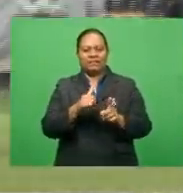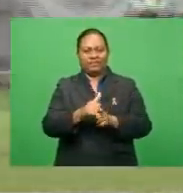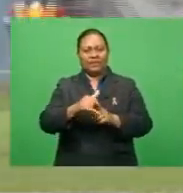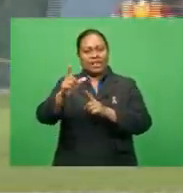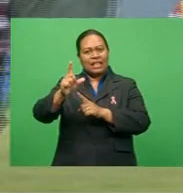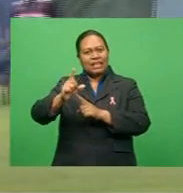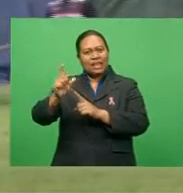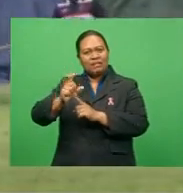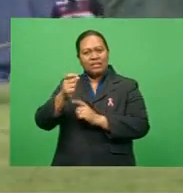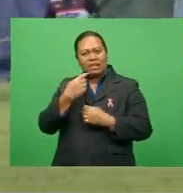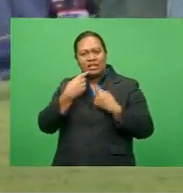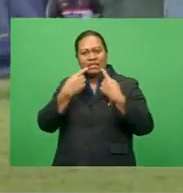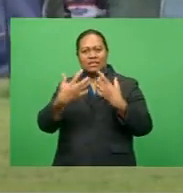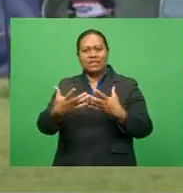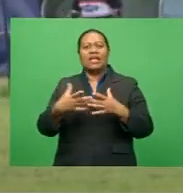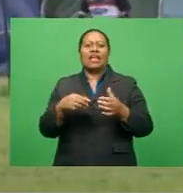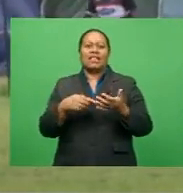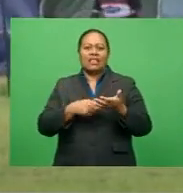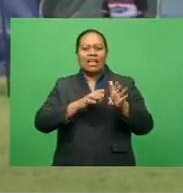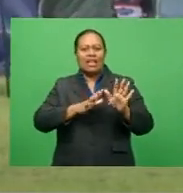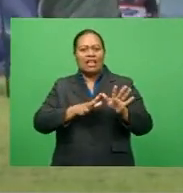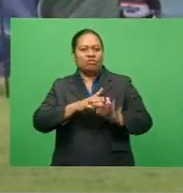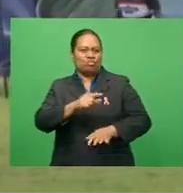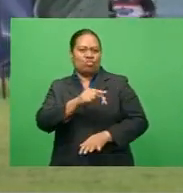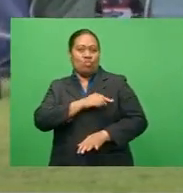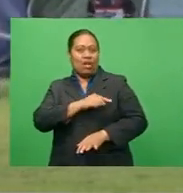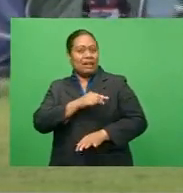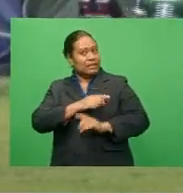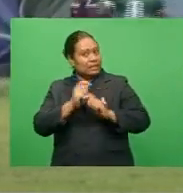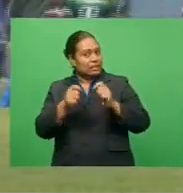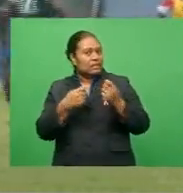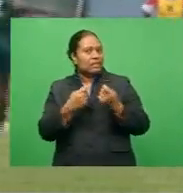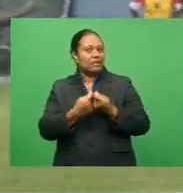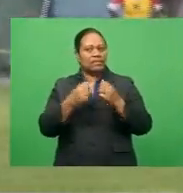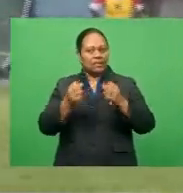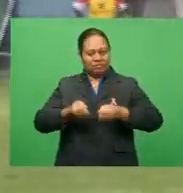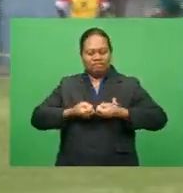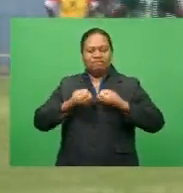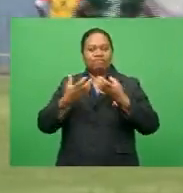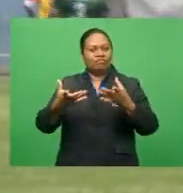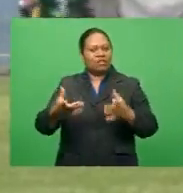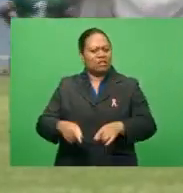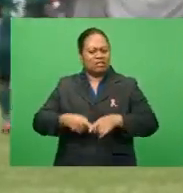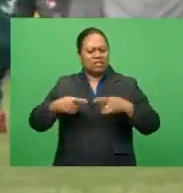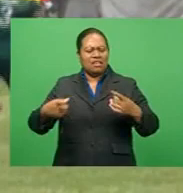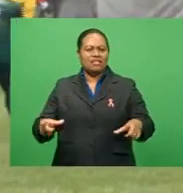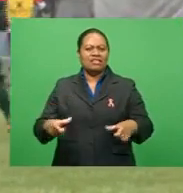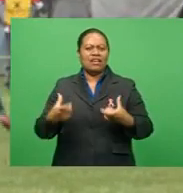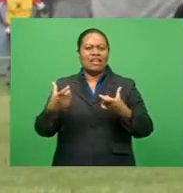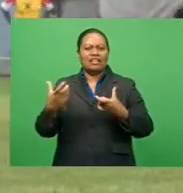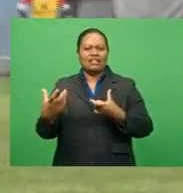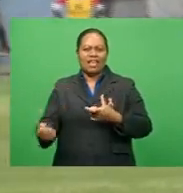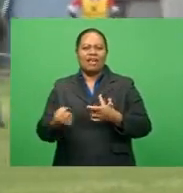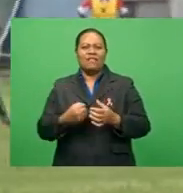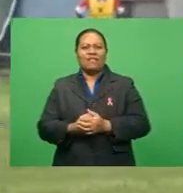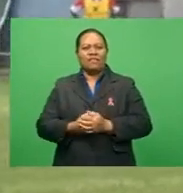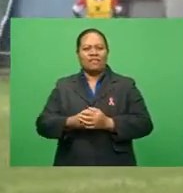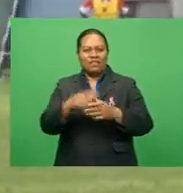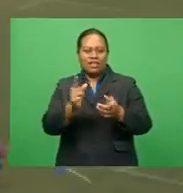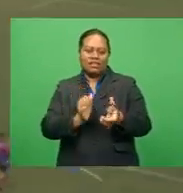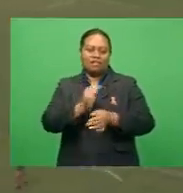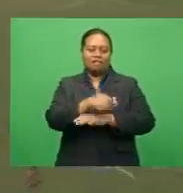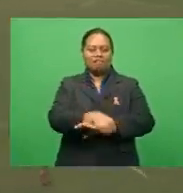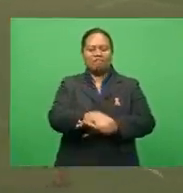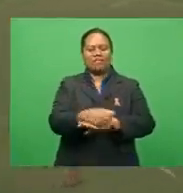Veremalua Vungakoto says Tailevu is a quality side and will present a different set of challenges from what they encountered against